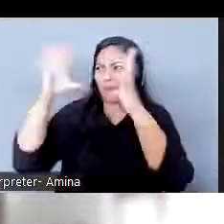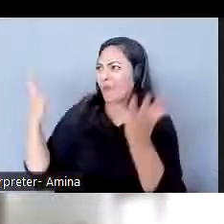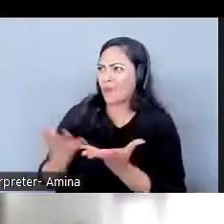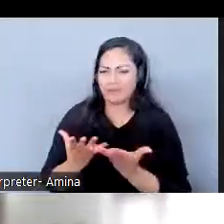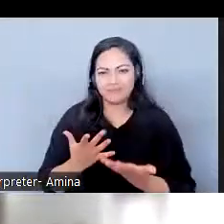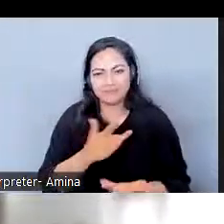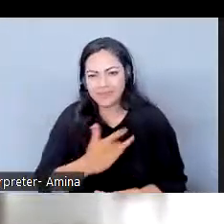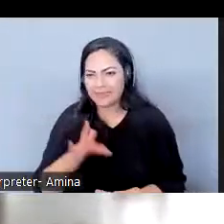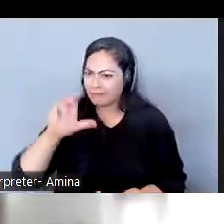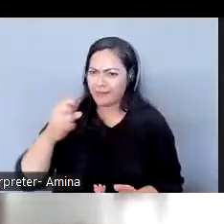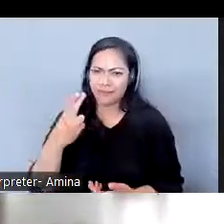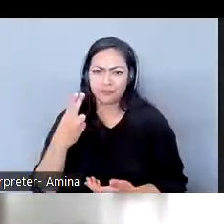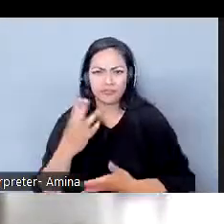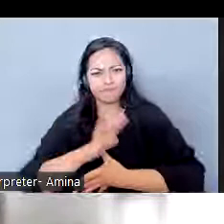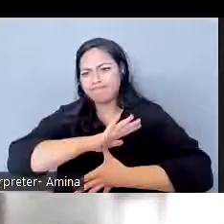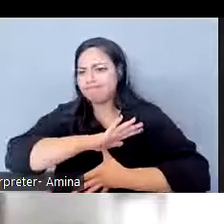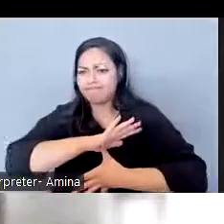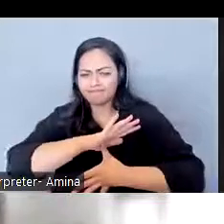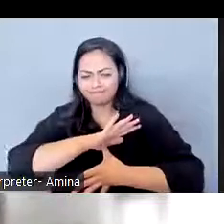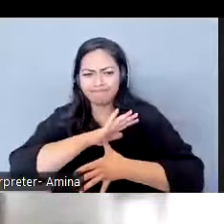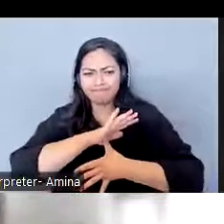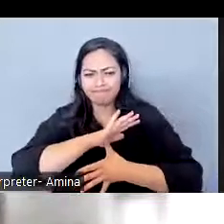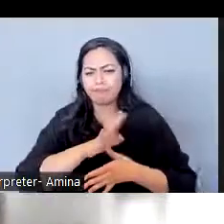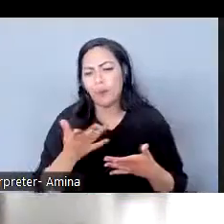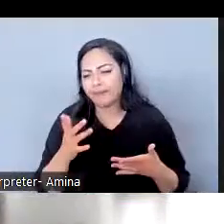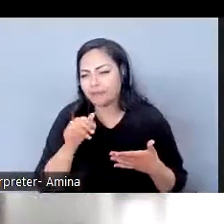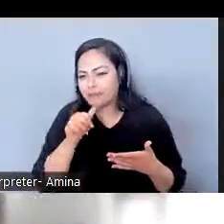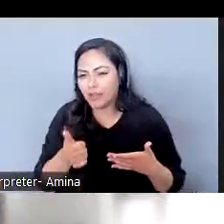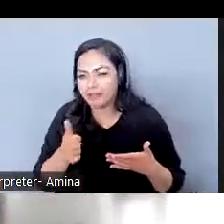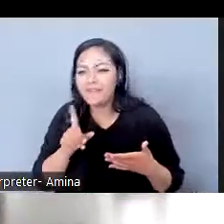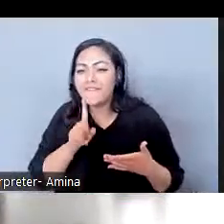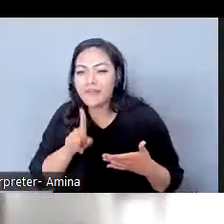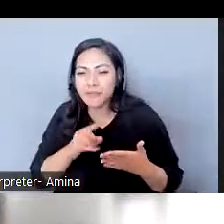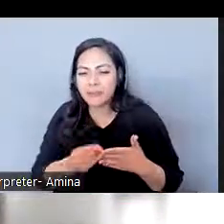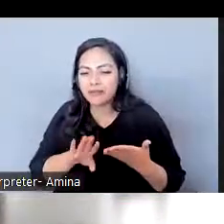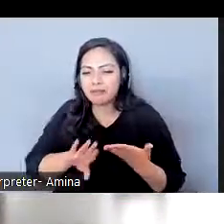a guarantee, obviously excluding counterfeit, but that's a completely different issue on its own.